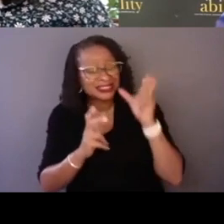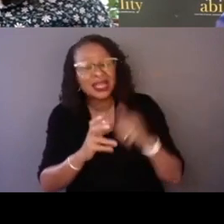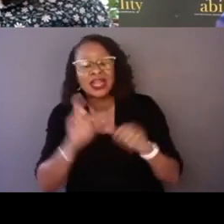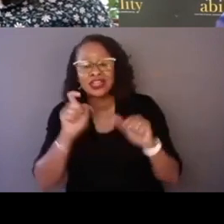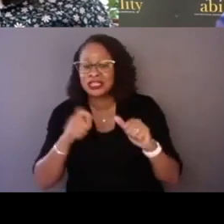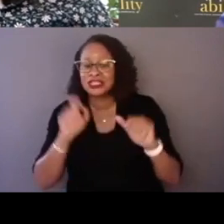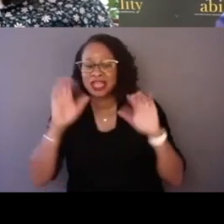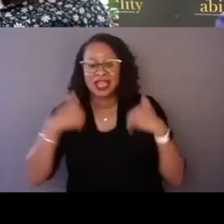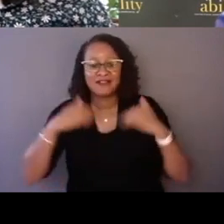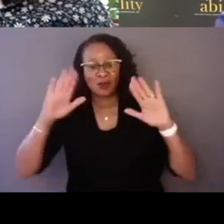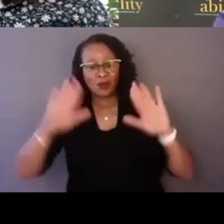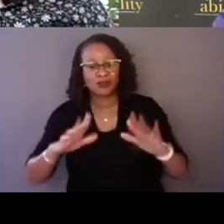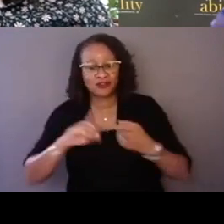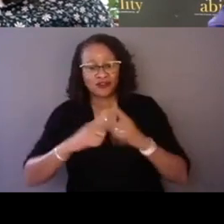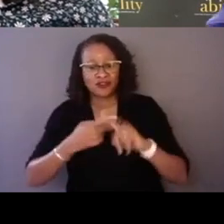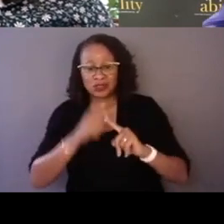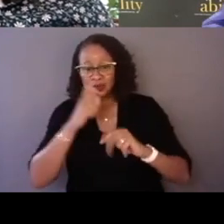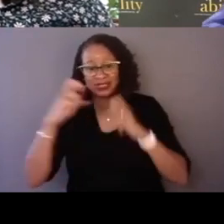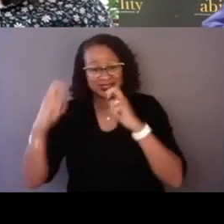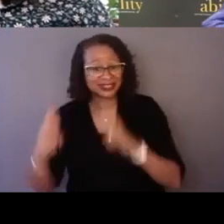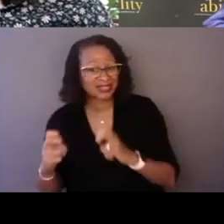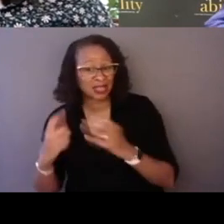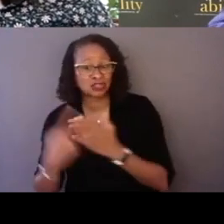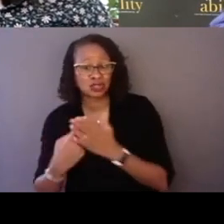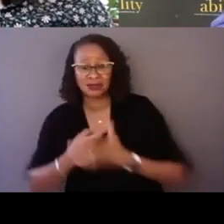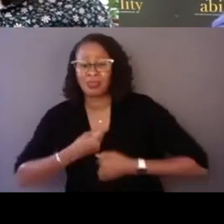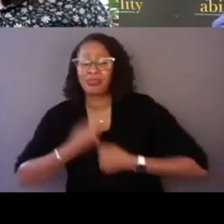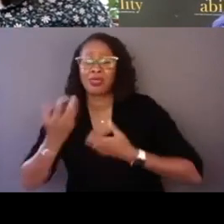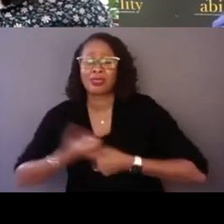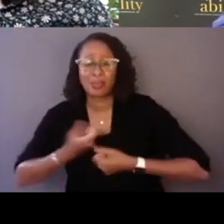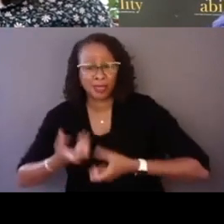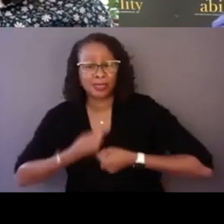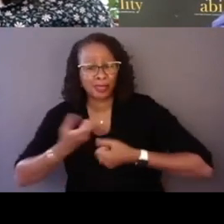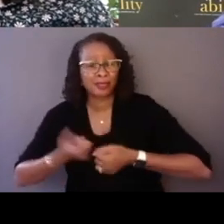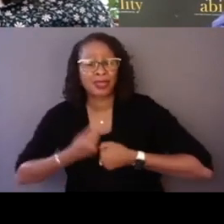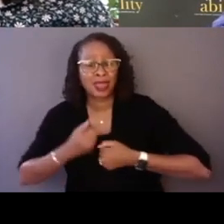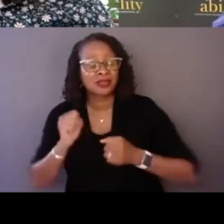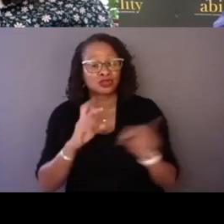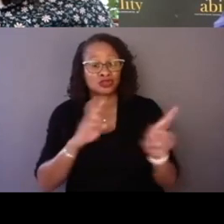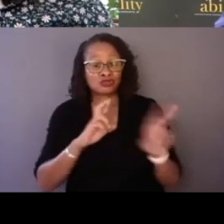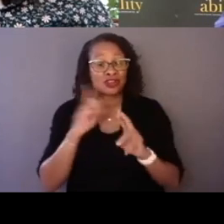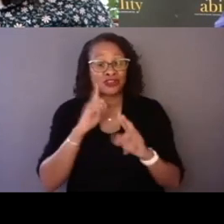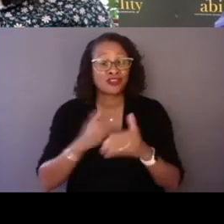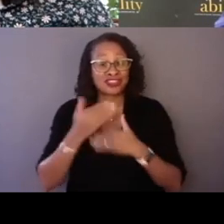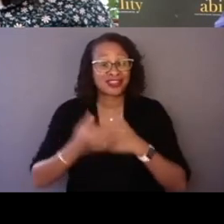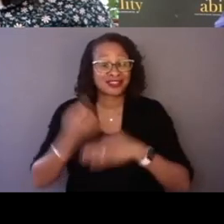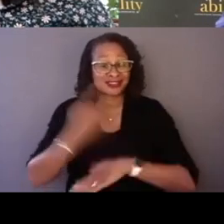friends who you can sit and talk to and vent and get it all out so you're ready for the next day.